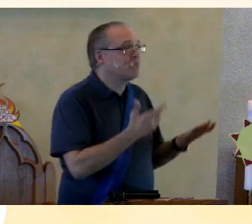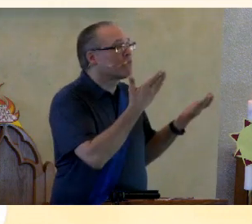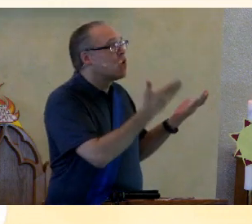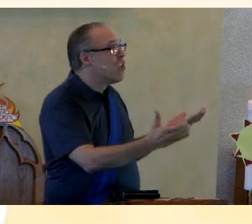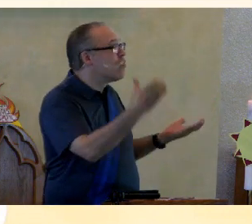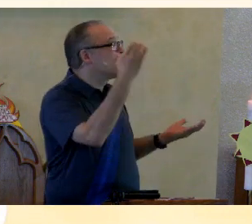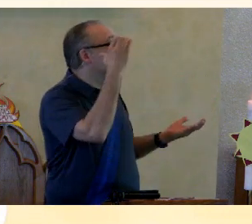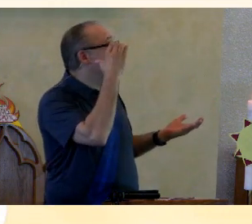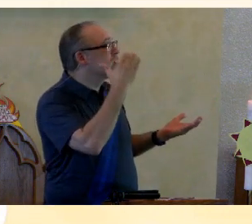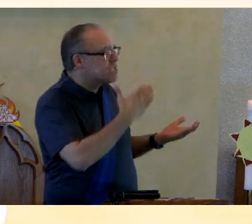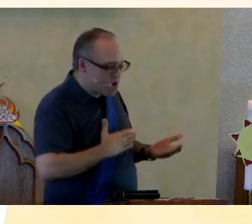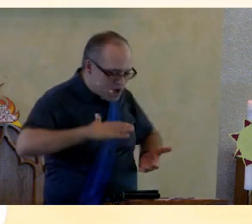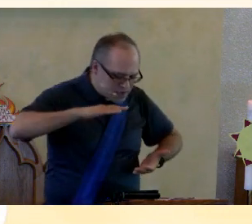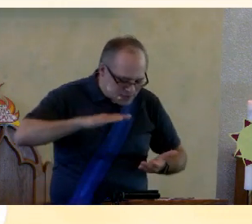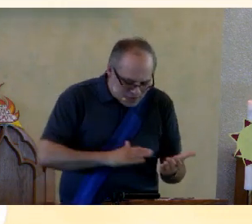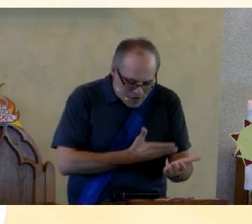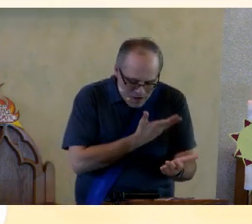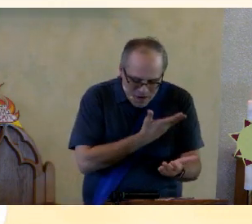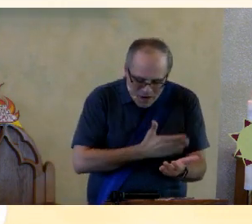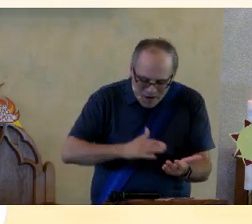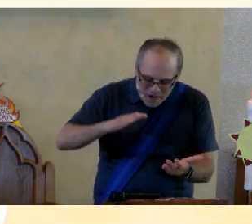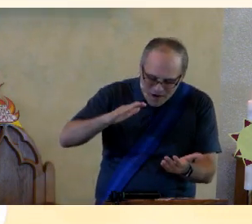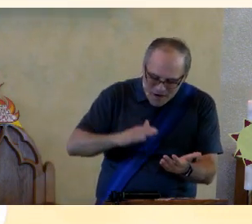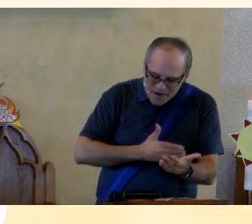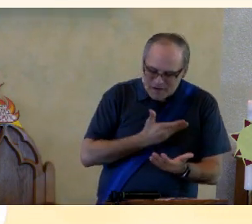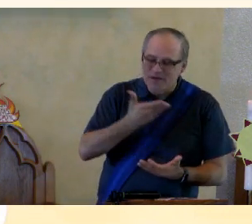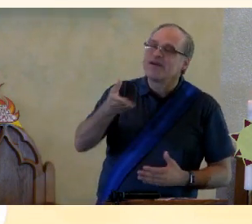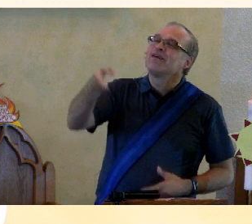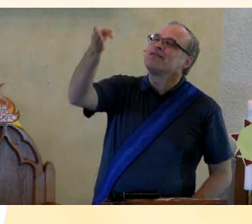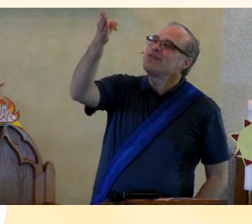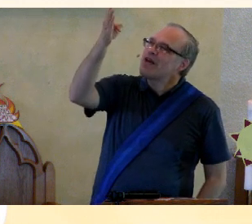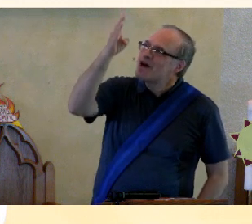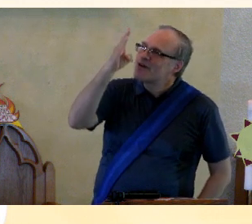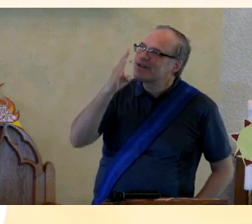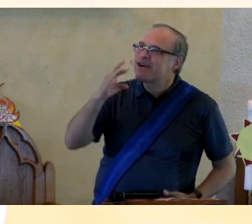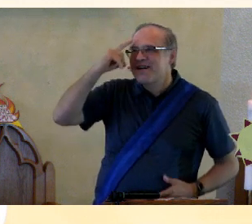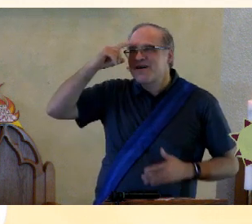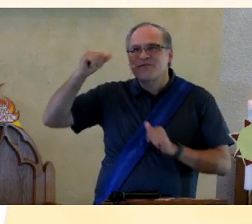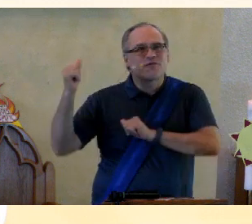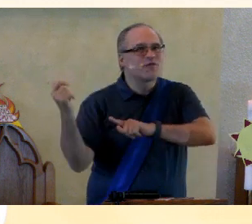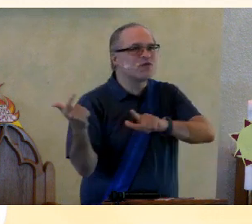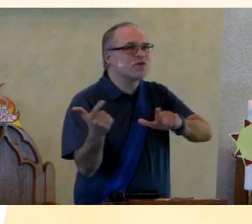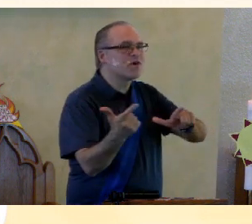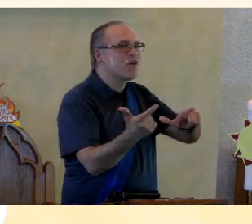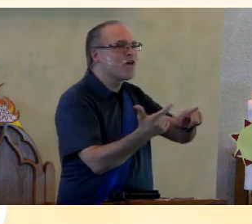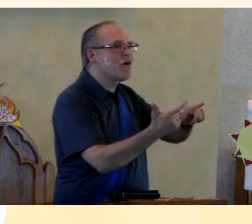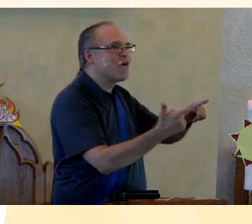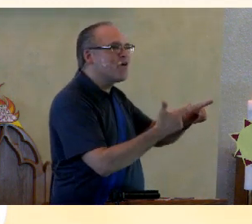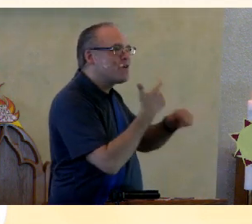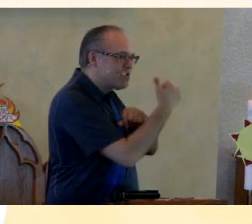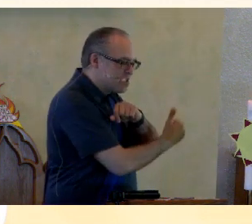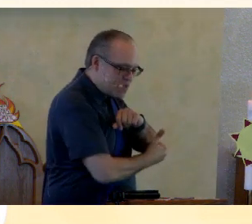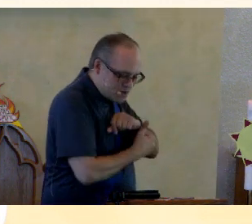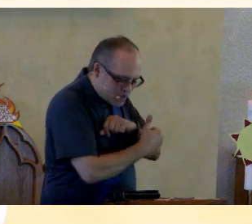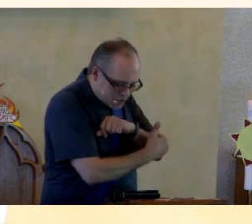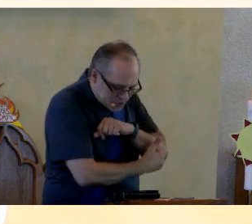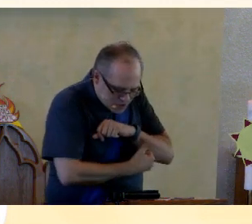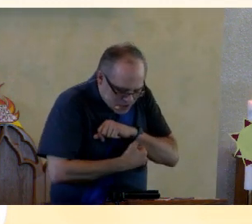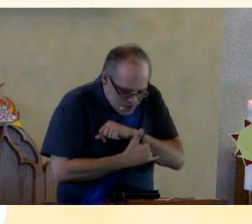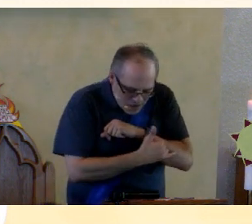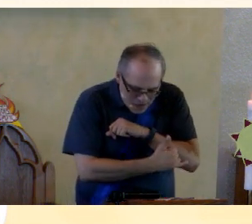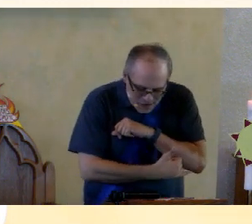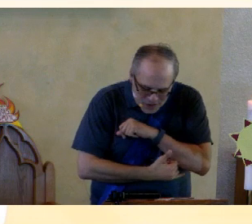mine. Oh, hear my song, thou God of all the